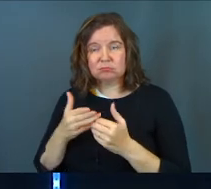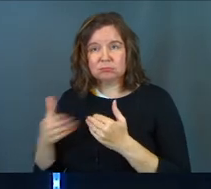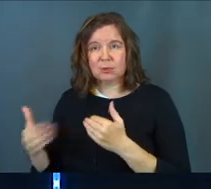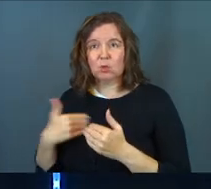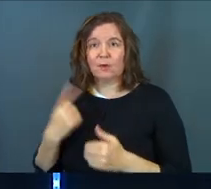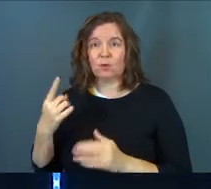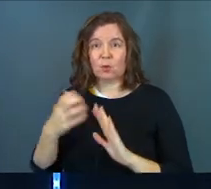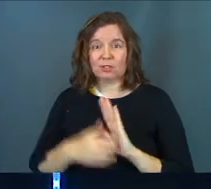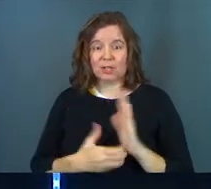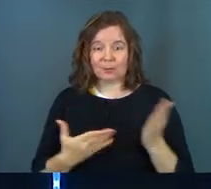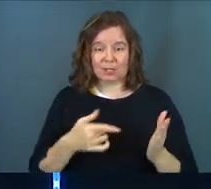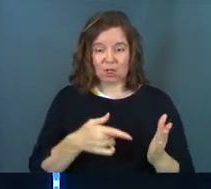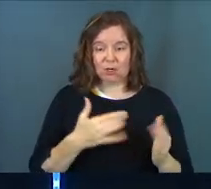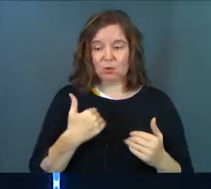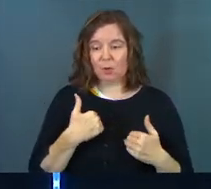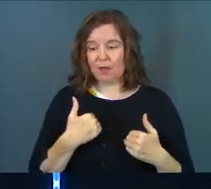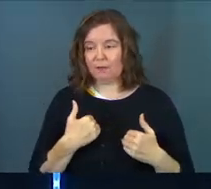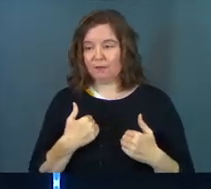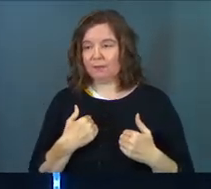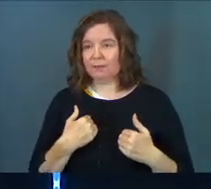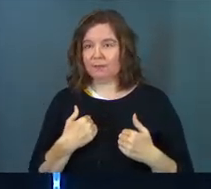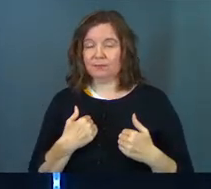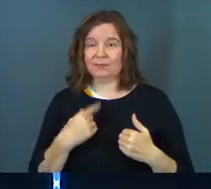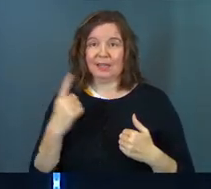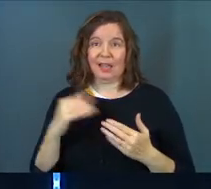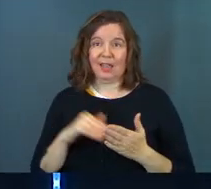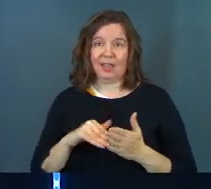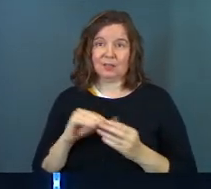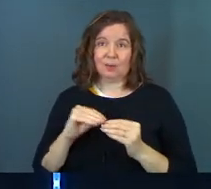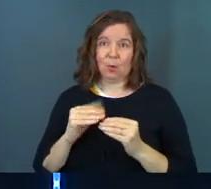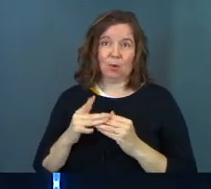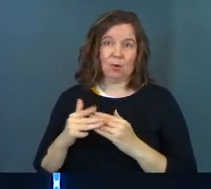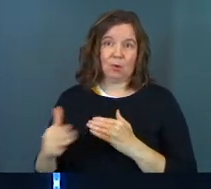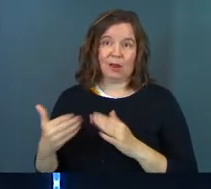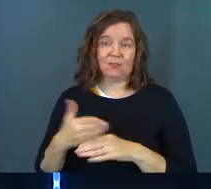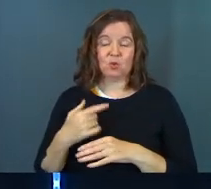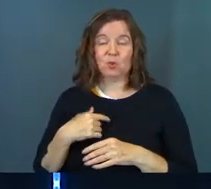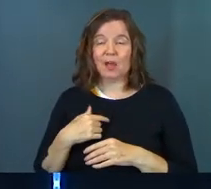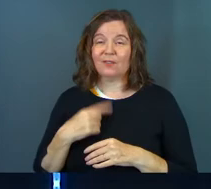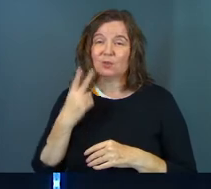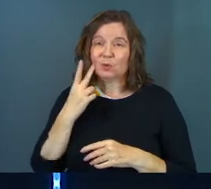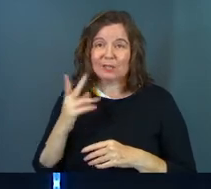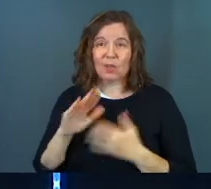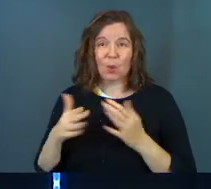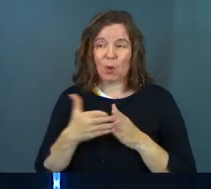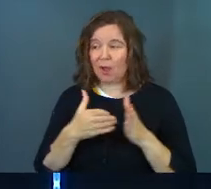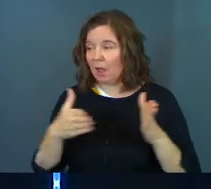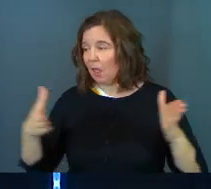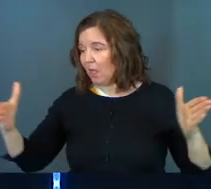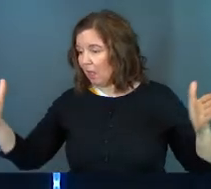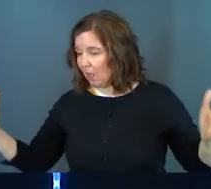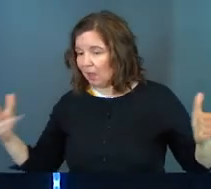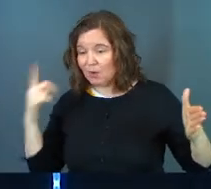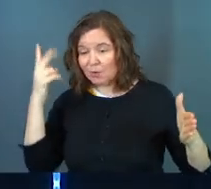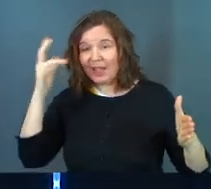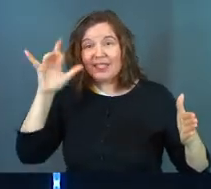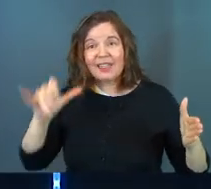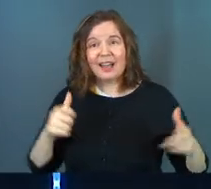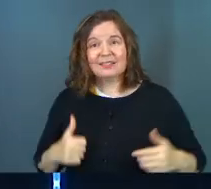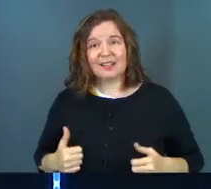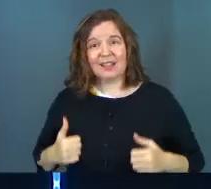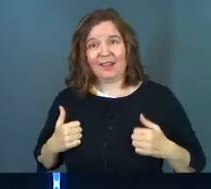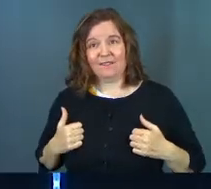And you got this one chapter here, and you got 1,000 more after, and you got to see the whole thing, and you got to realize that that's